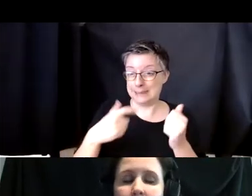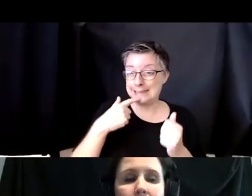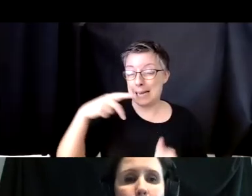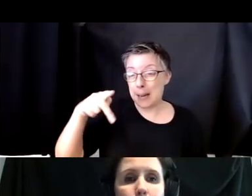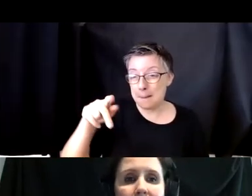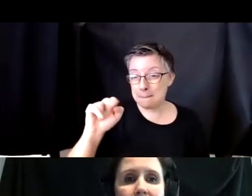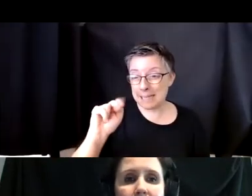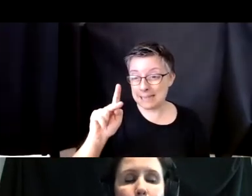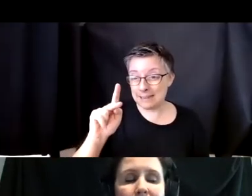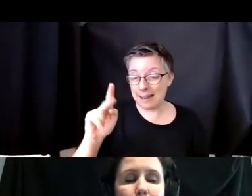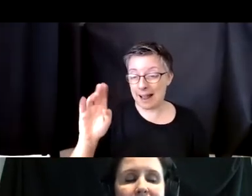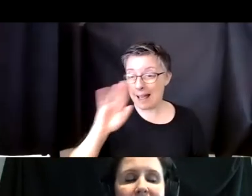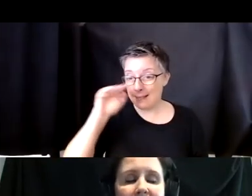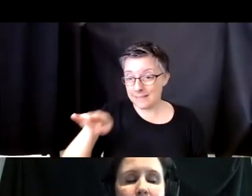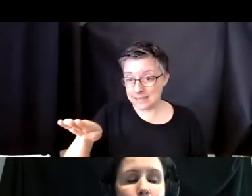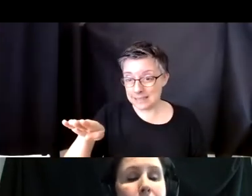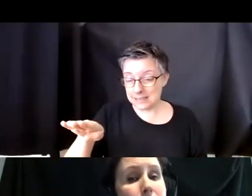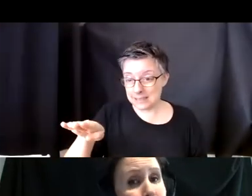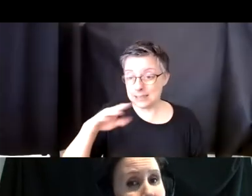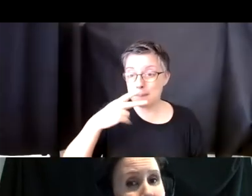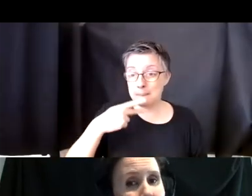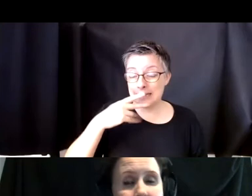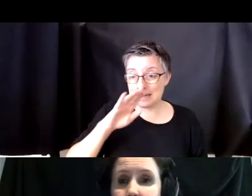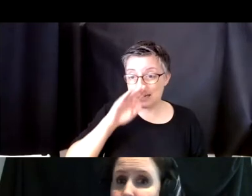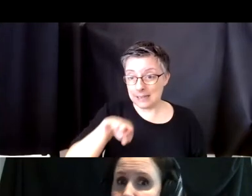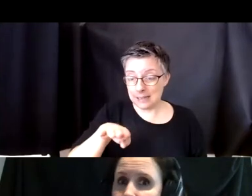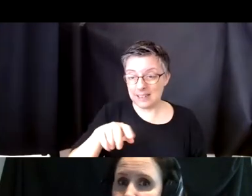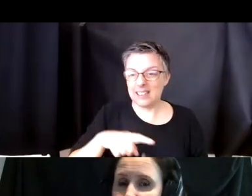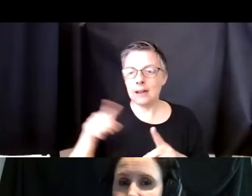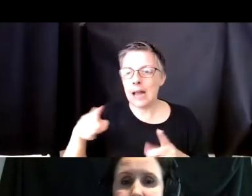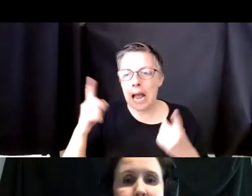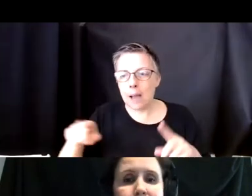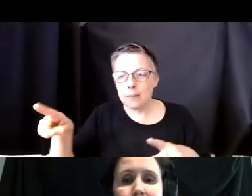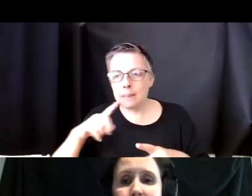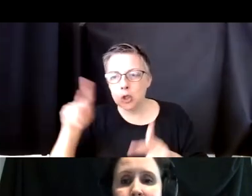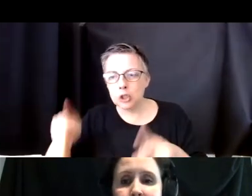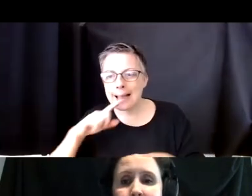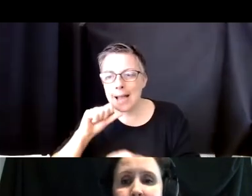elephant when what the person said was Putin, as in the president of Russia.